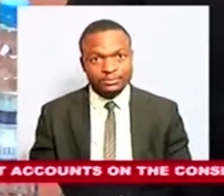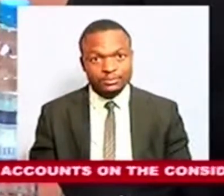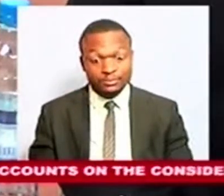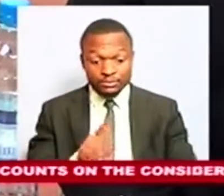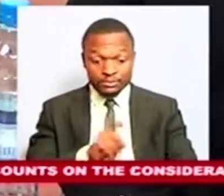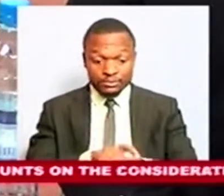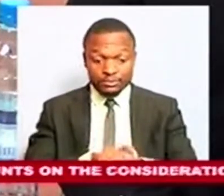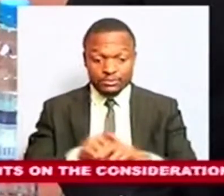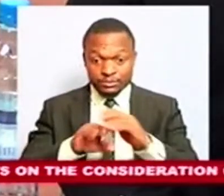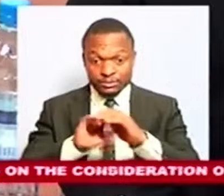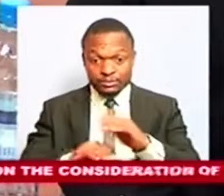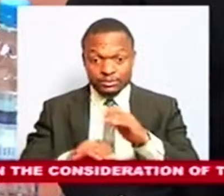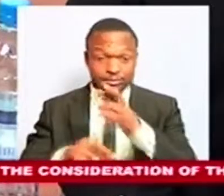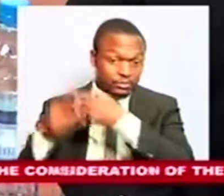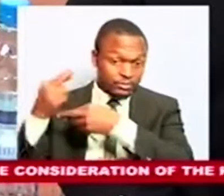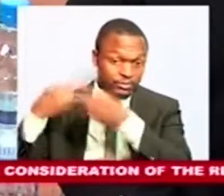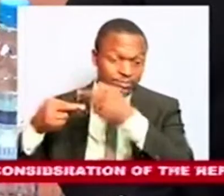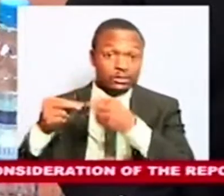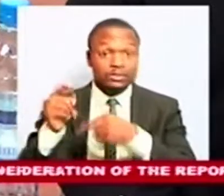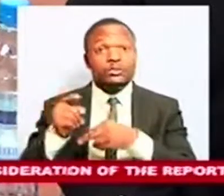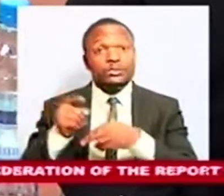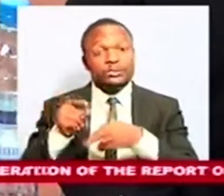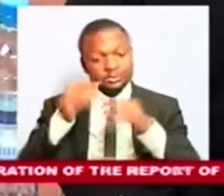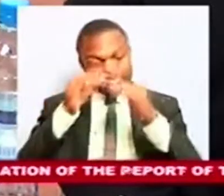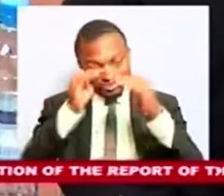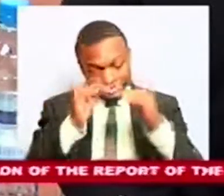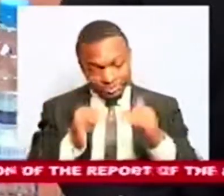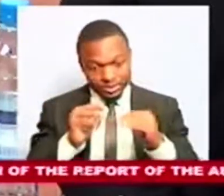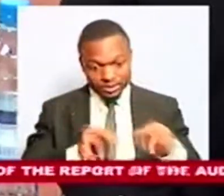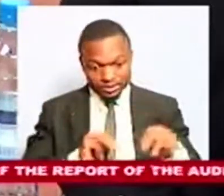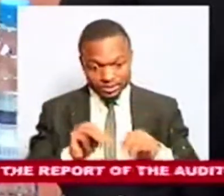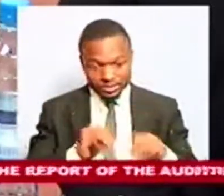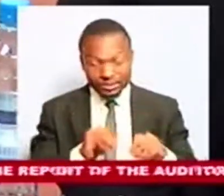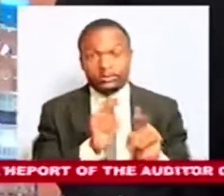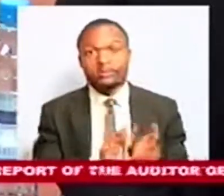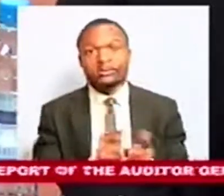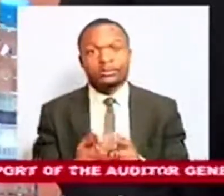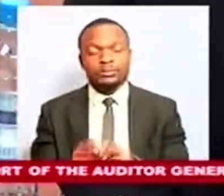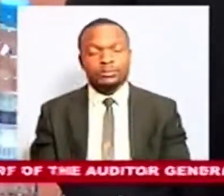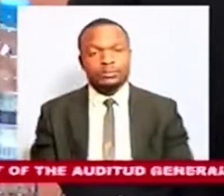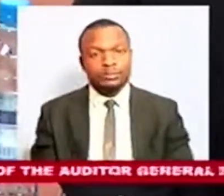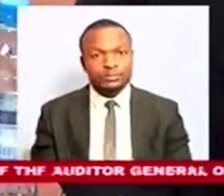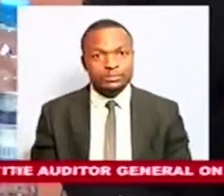During the period under Then review, you go to management response.